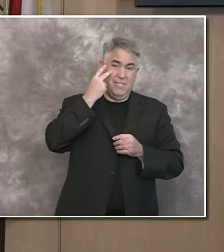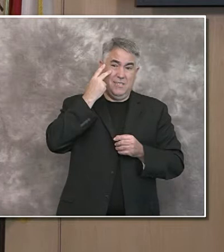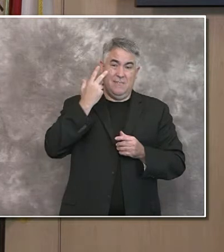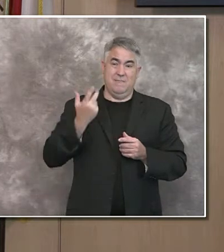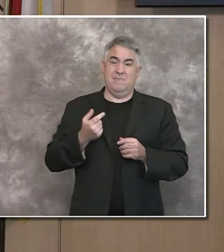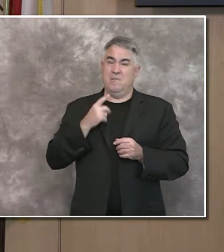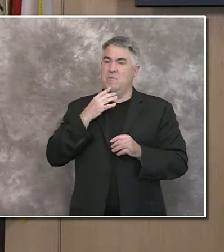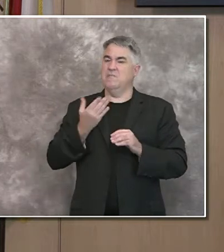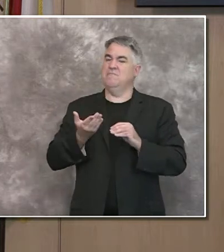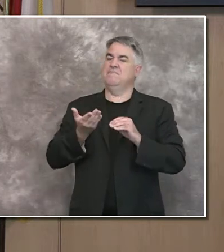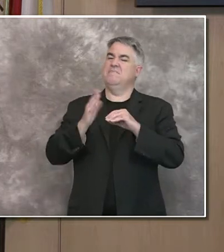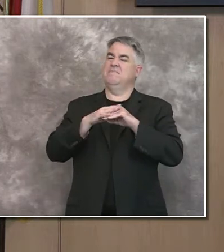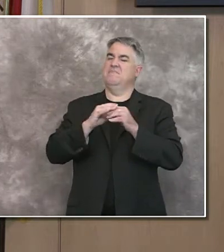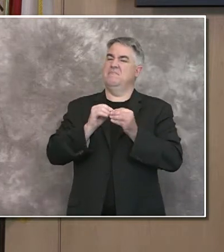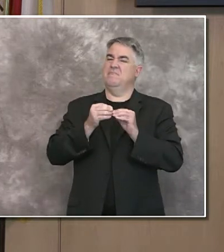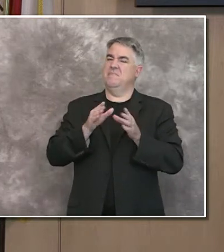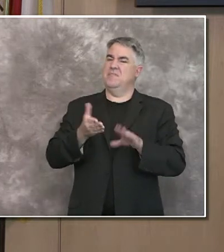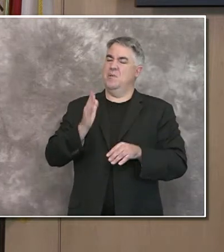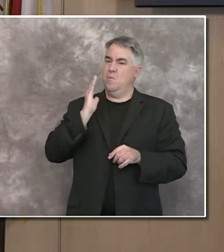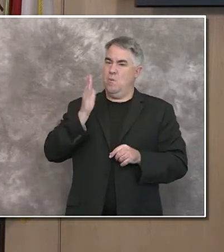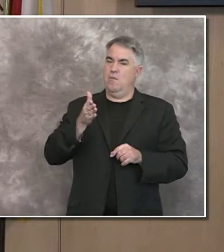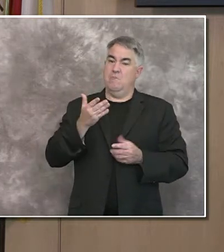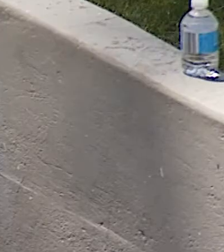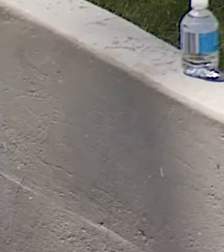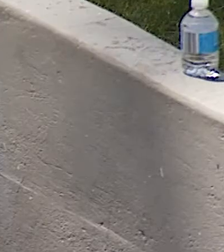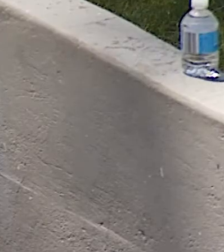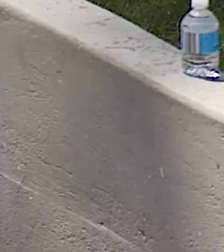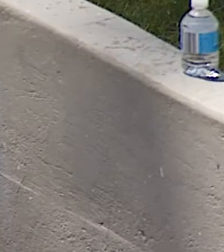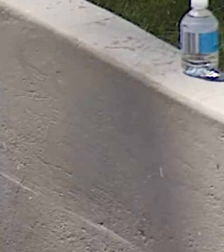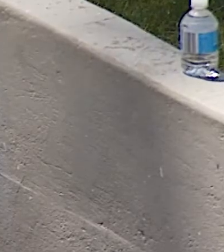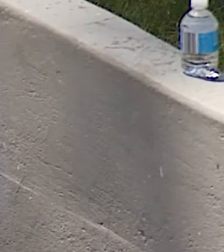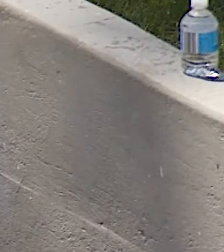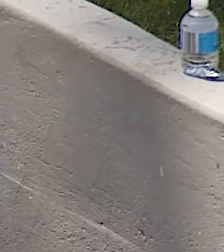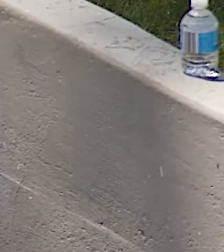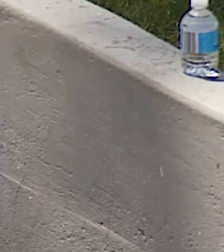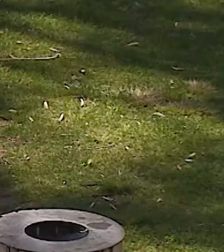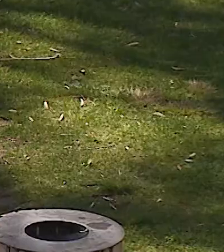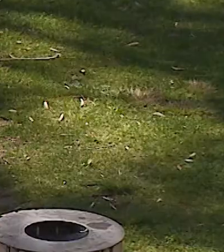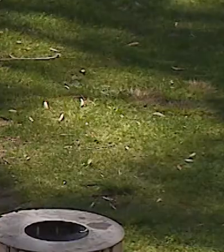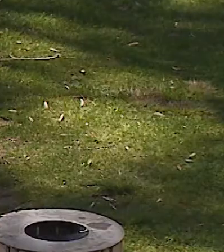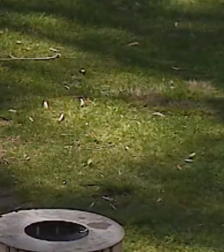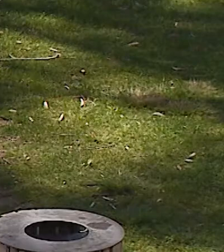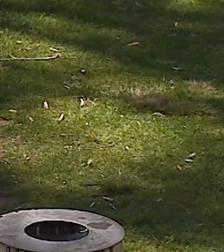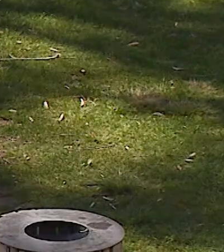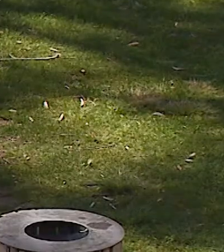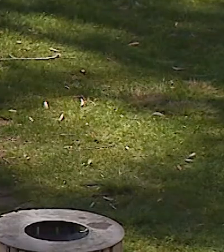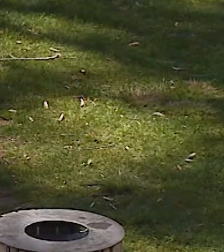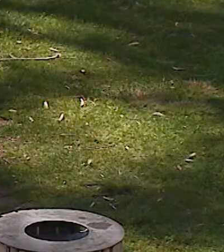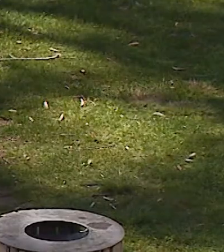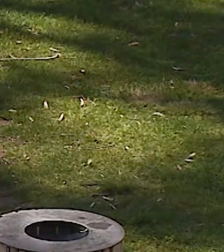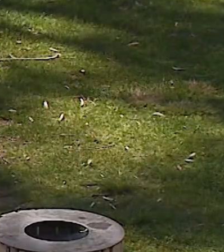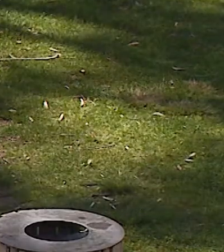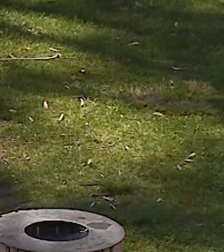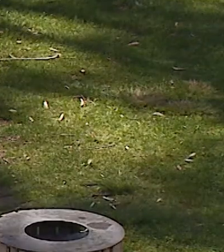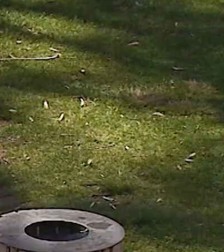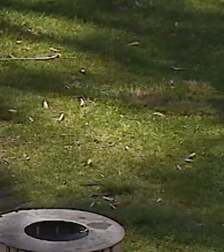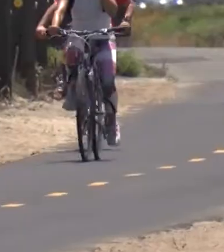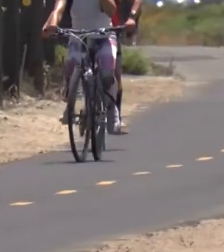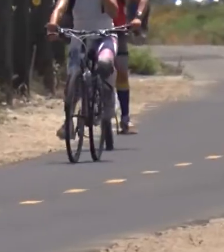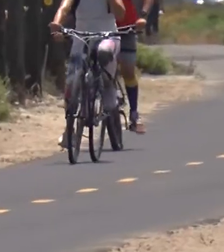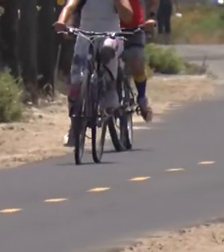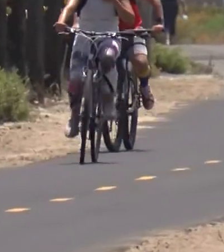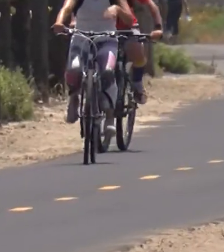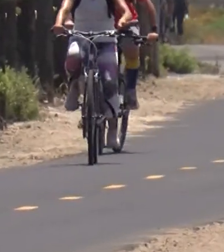number of deaths tomorrow and continuing in the week. County officials Tuesday also moved to allow one-on-one instruction for exercise